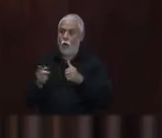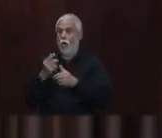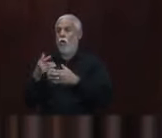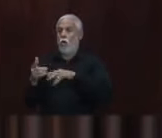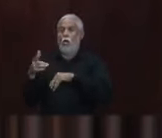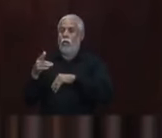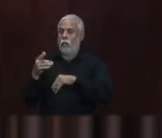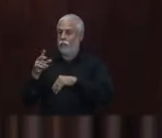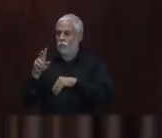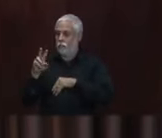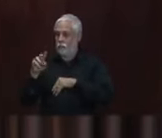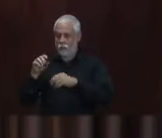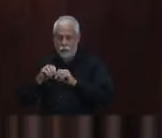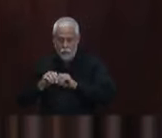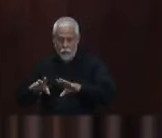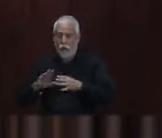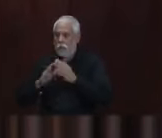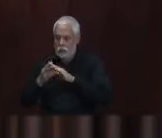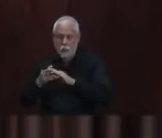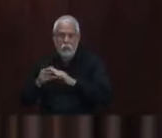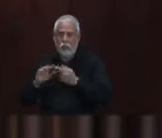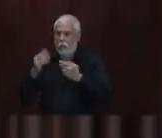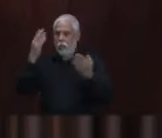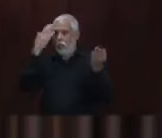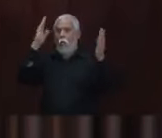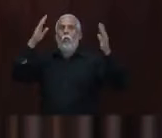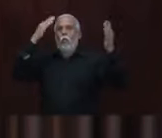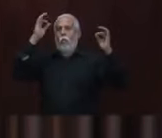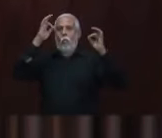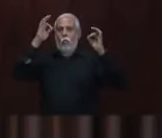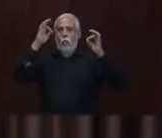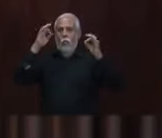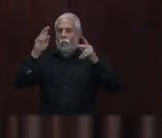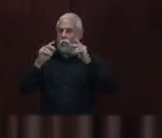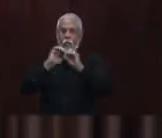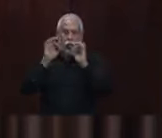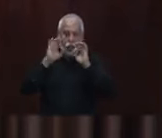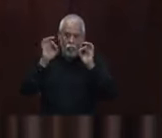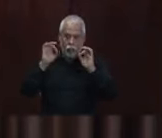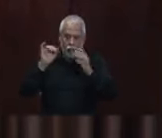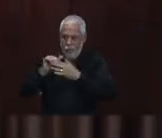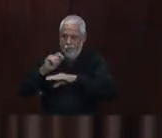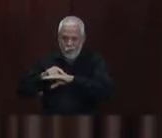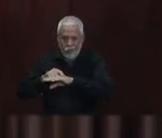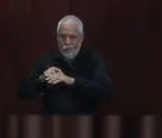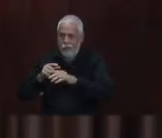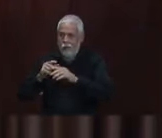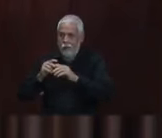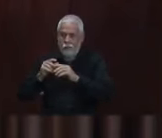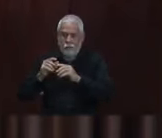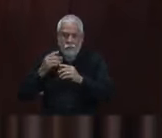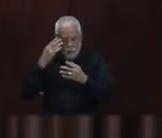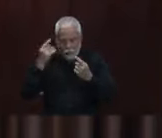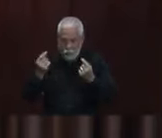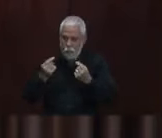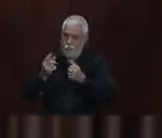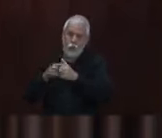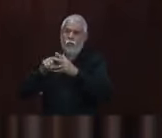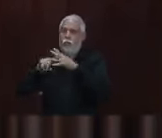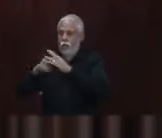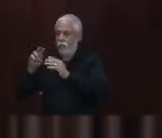when it was spreading in the community and people didn't even know it yet, right? So people weren't doing weren't able to take any kind of steps